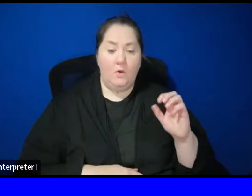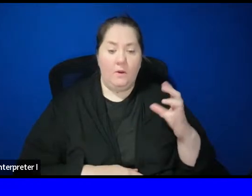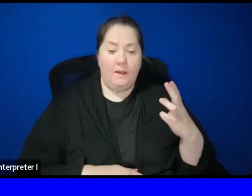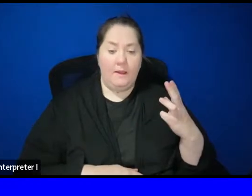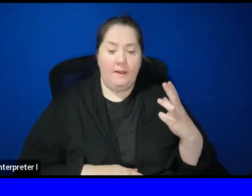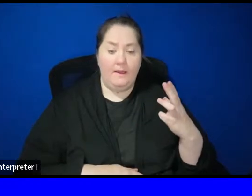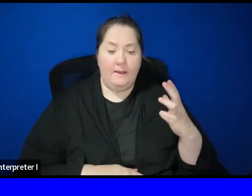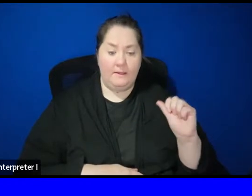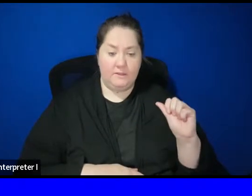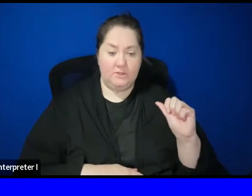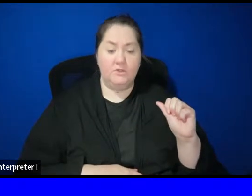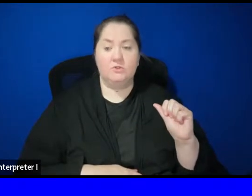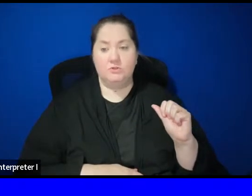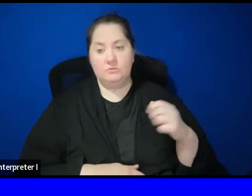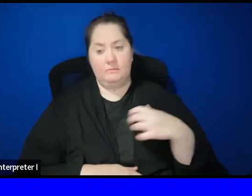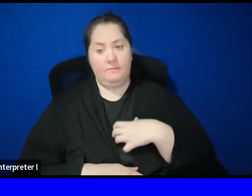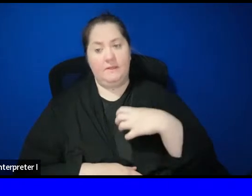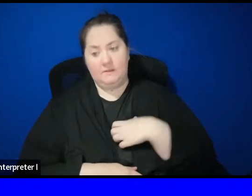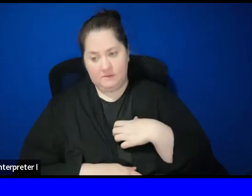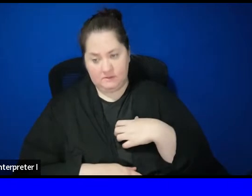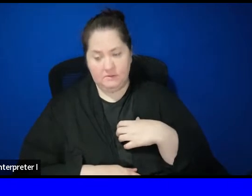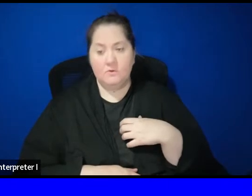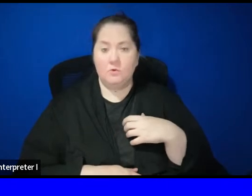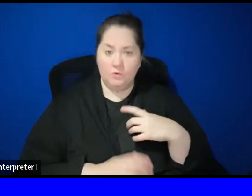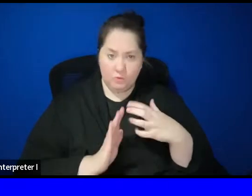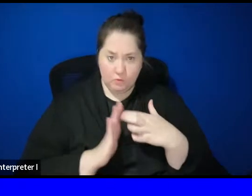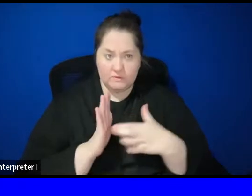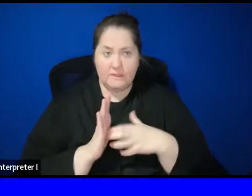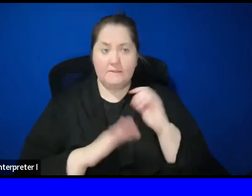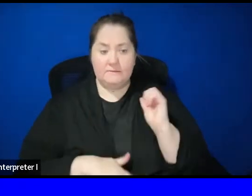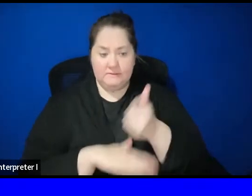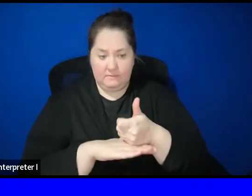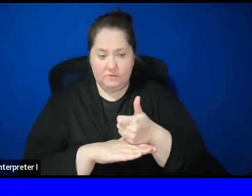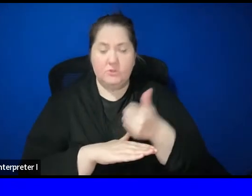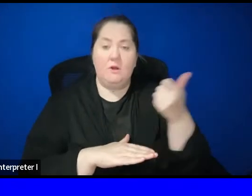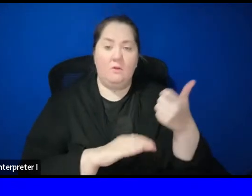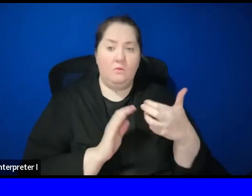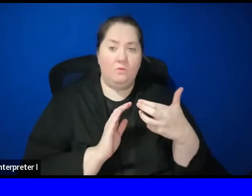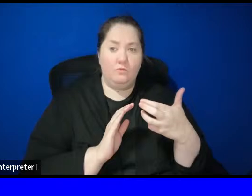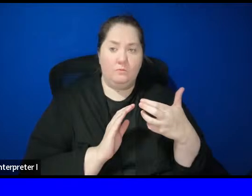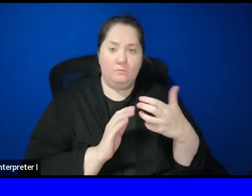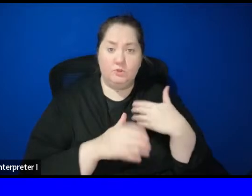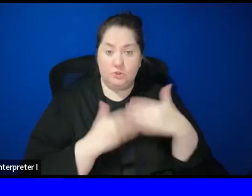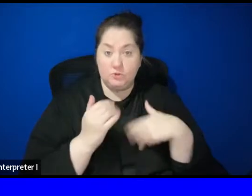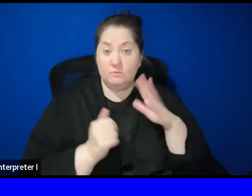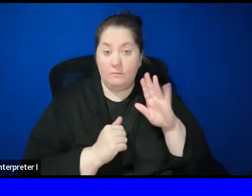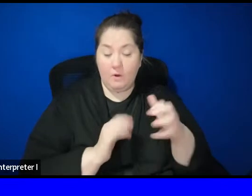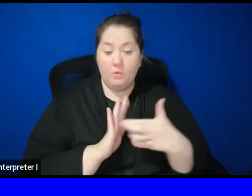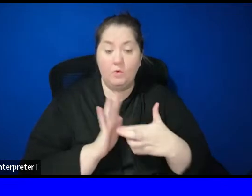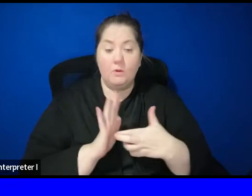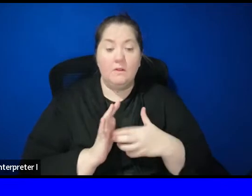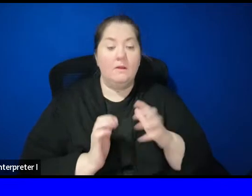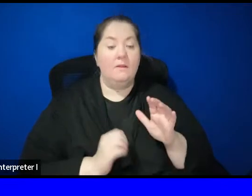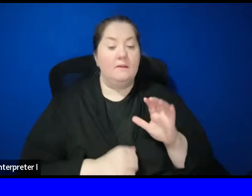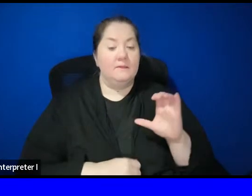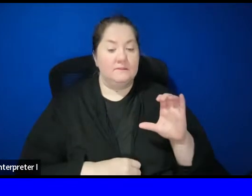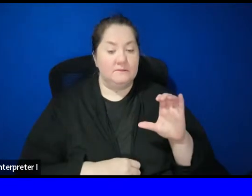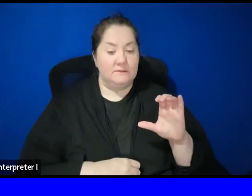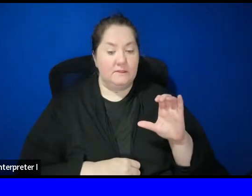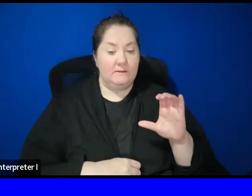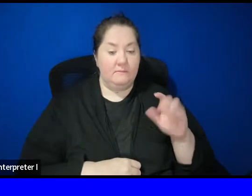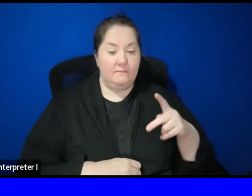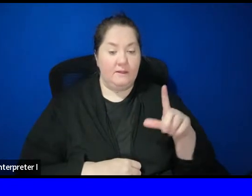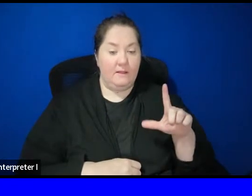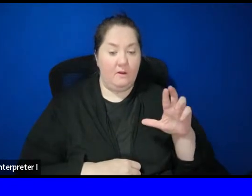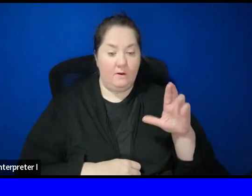repeal CPLRB rules of procedure and reestablish its own procedures by rule. OAH has since repealed the CPLRB rules,